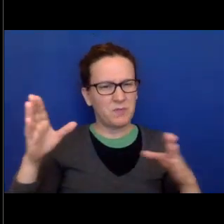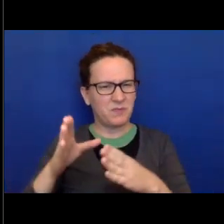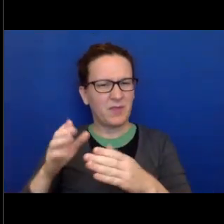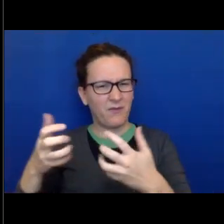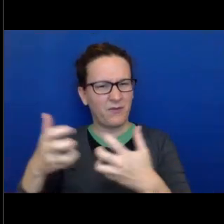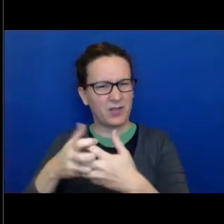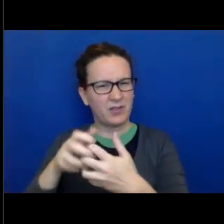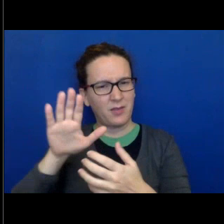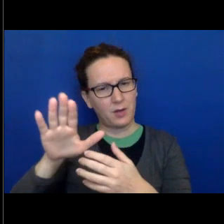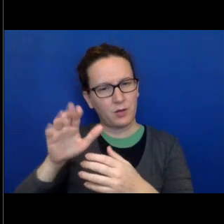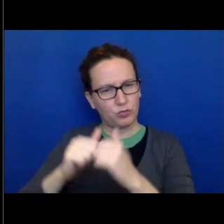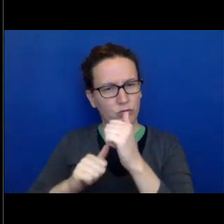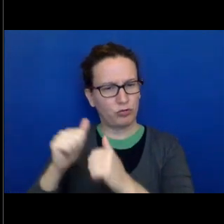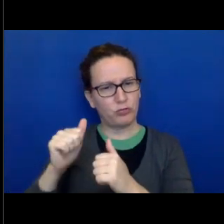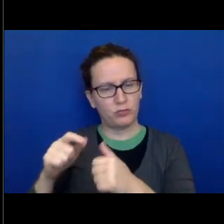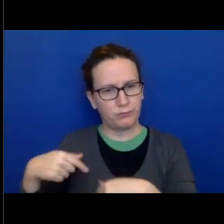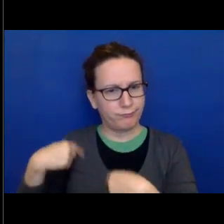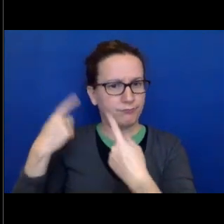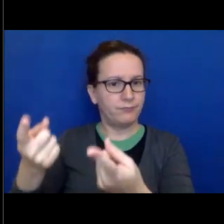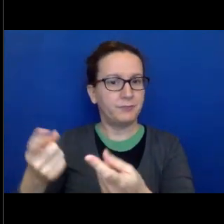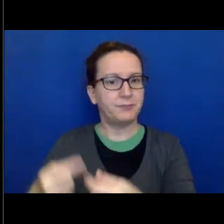from the beginning.